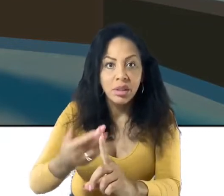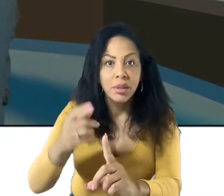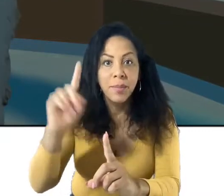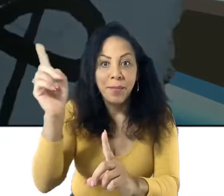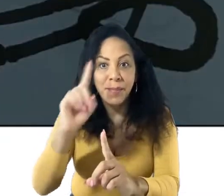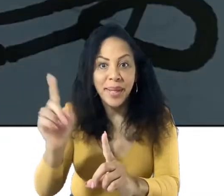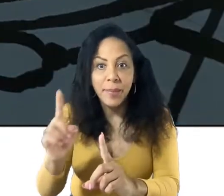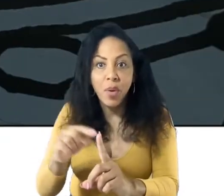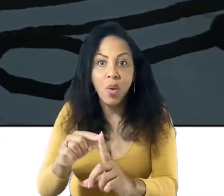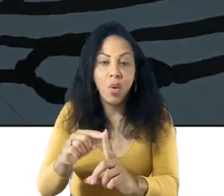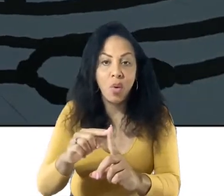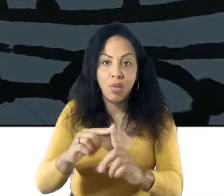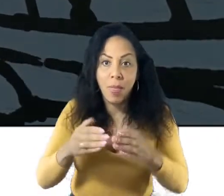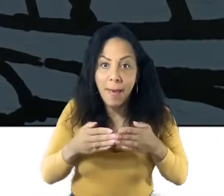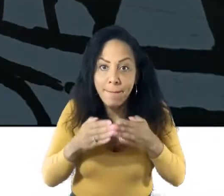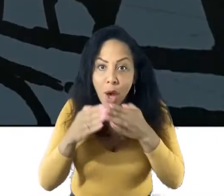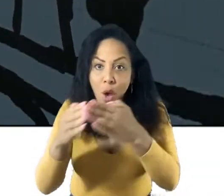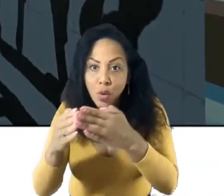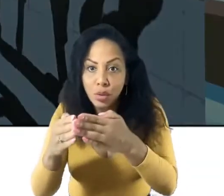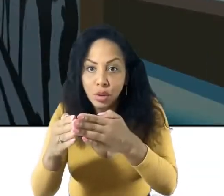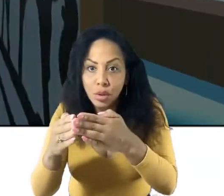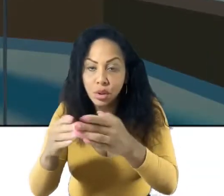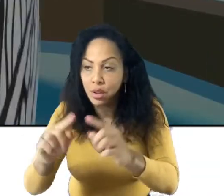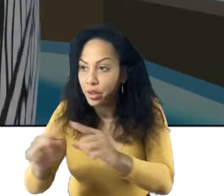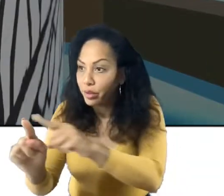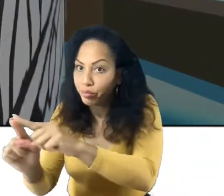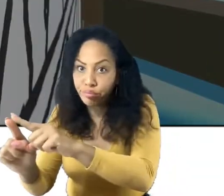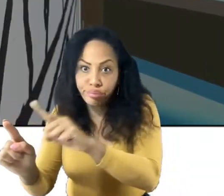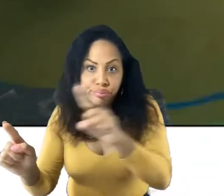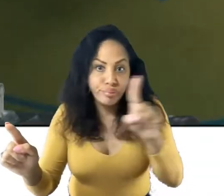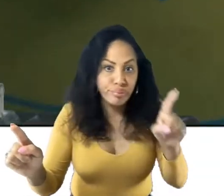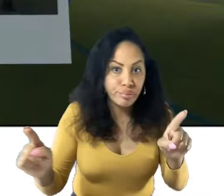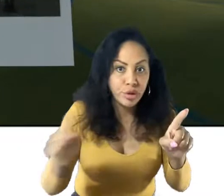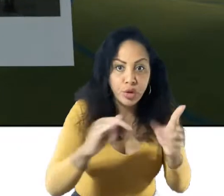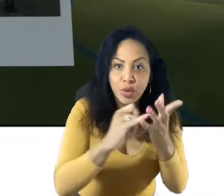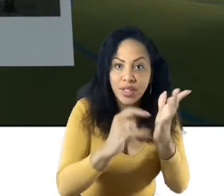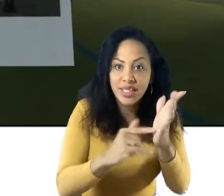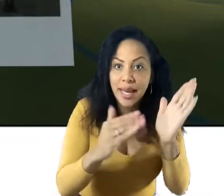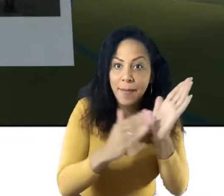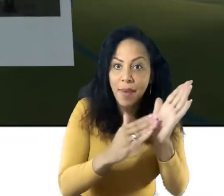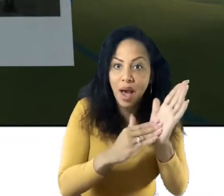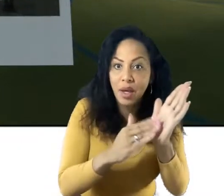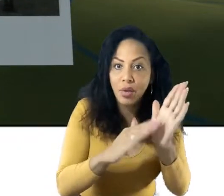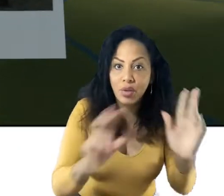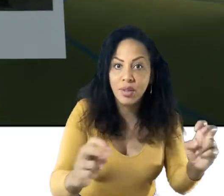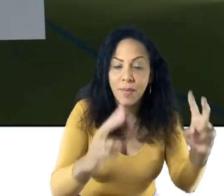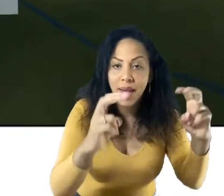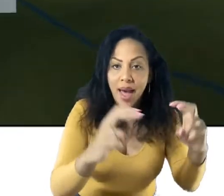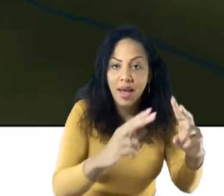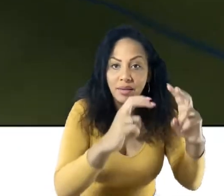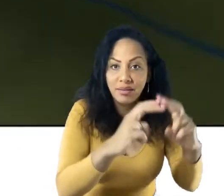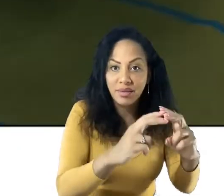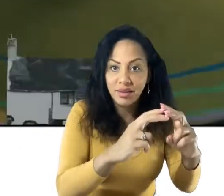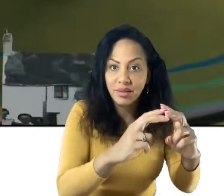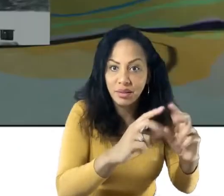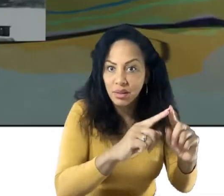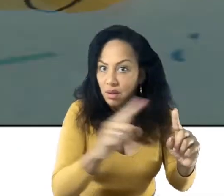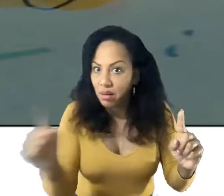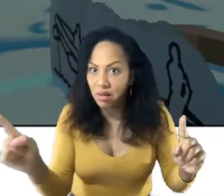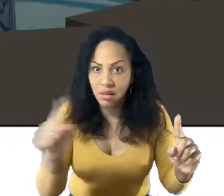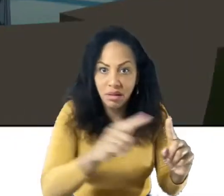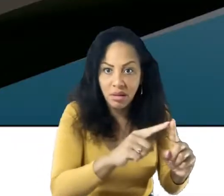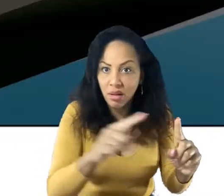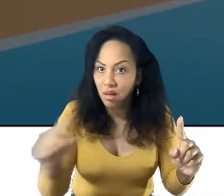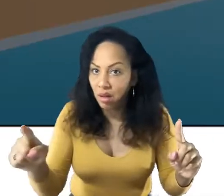Michael's Mount, which is that island that you can see. So it would have been... Well, I used to jump on my Uncle Frank. There he goes. So it would have